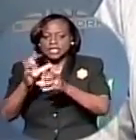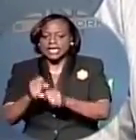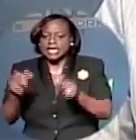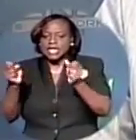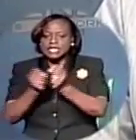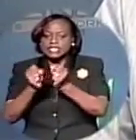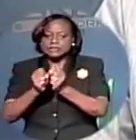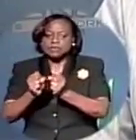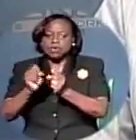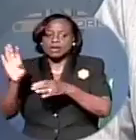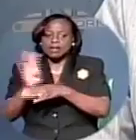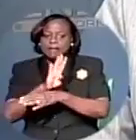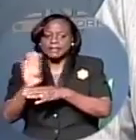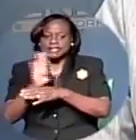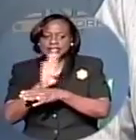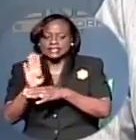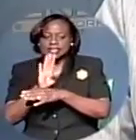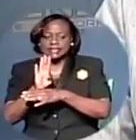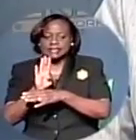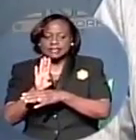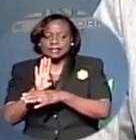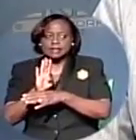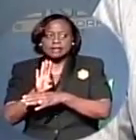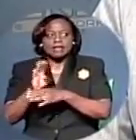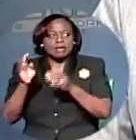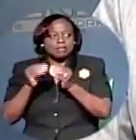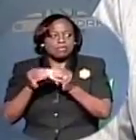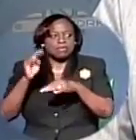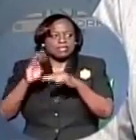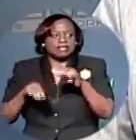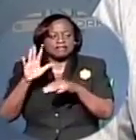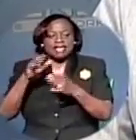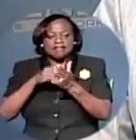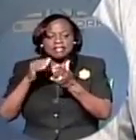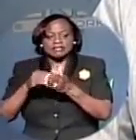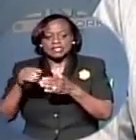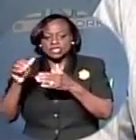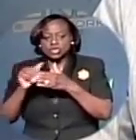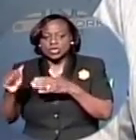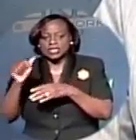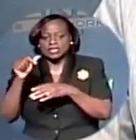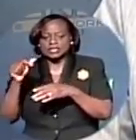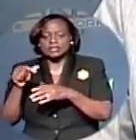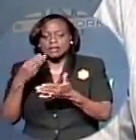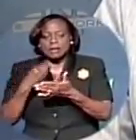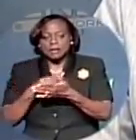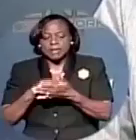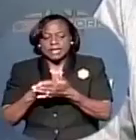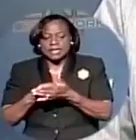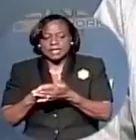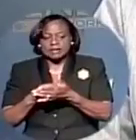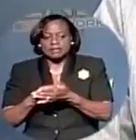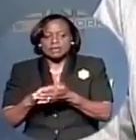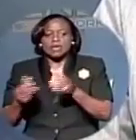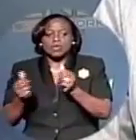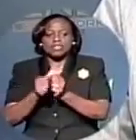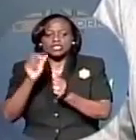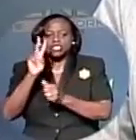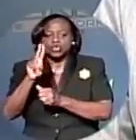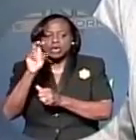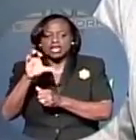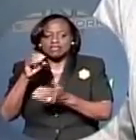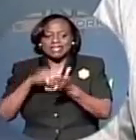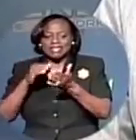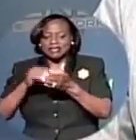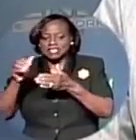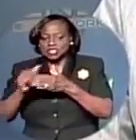And a more than $400,000 grant from the Inter-American Development Bank, supplemented by an additional $200,000 from